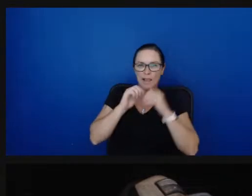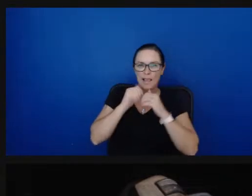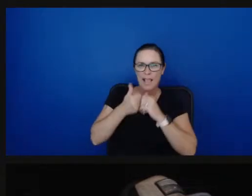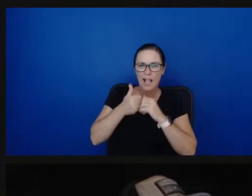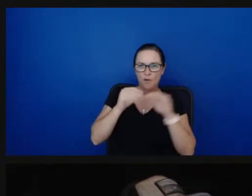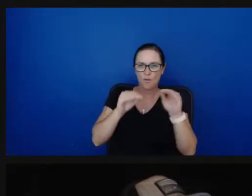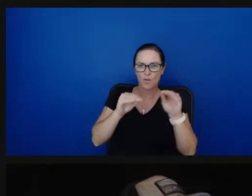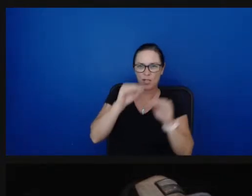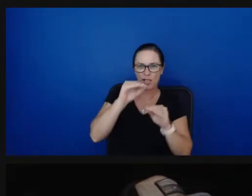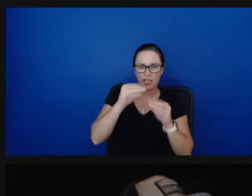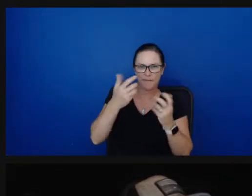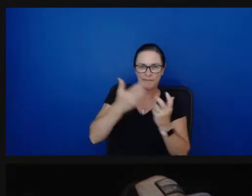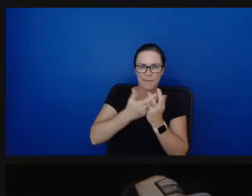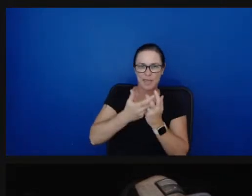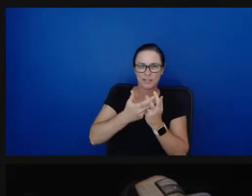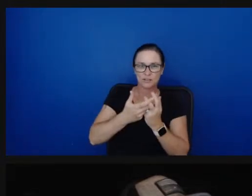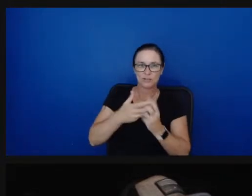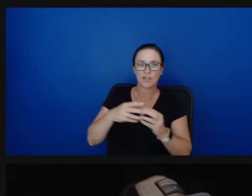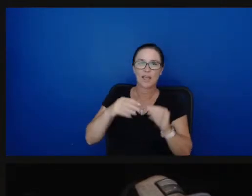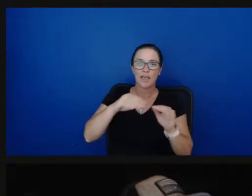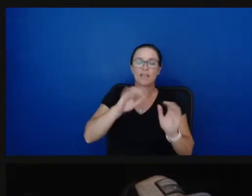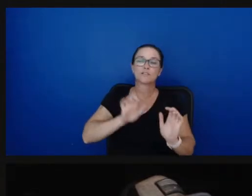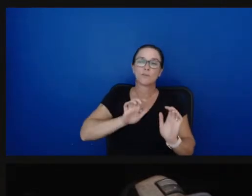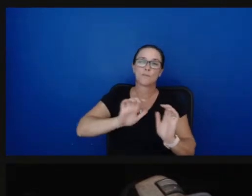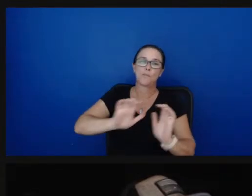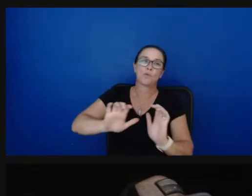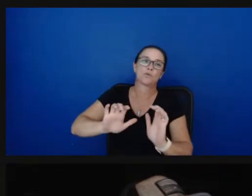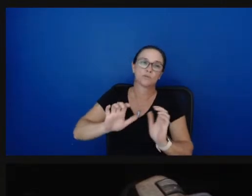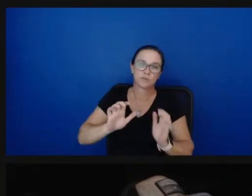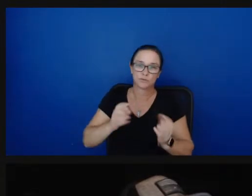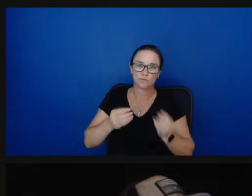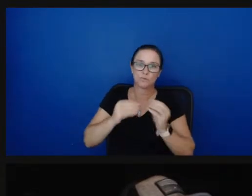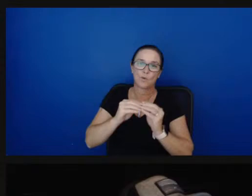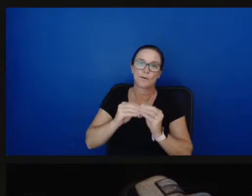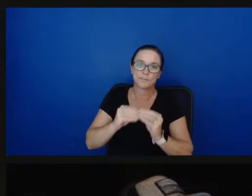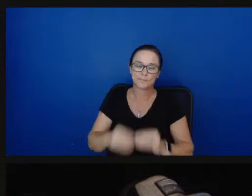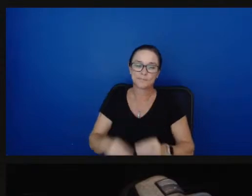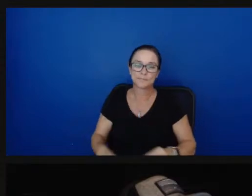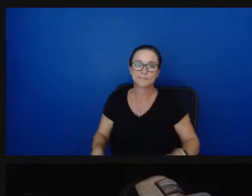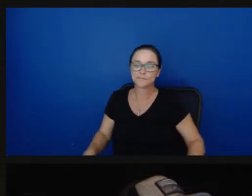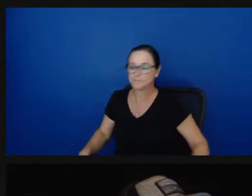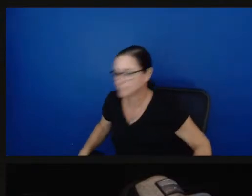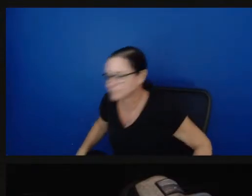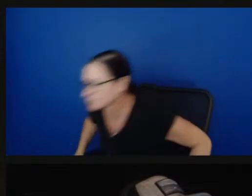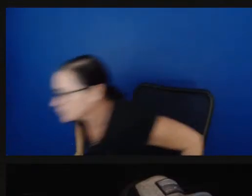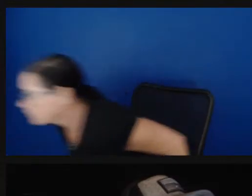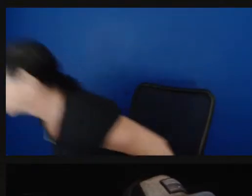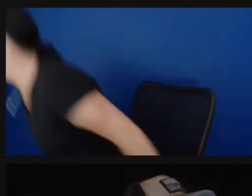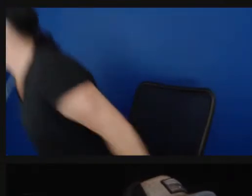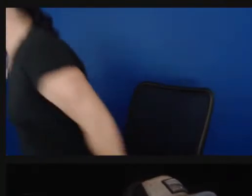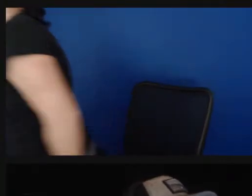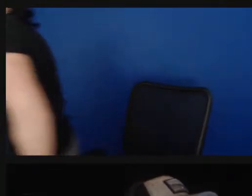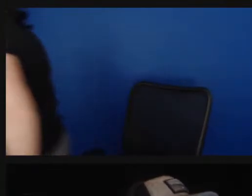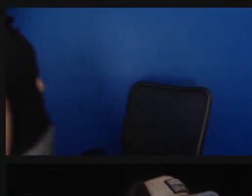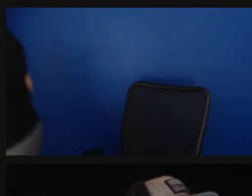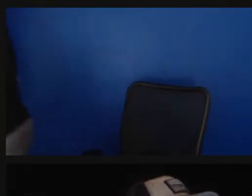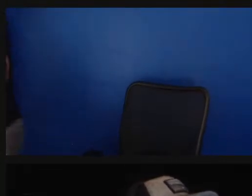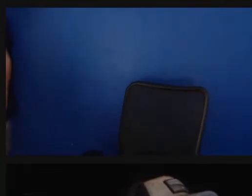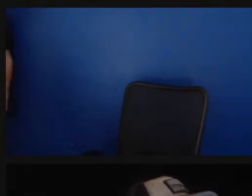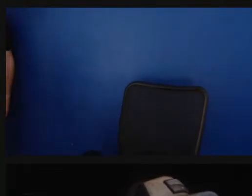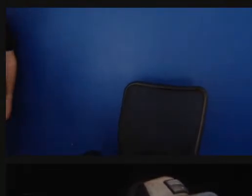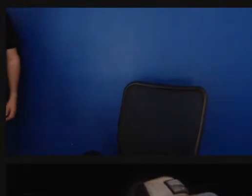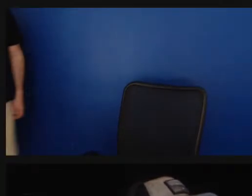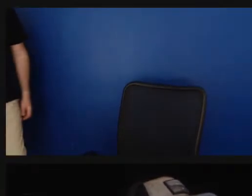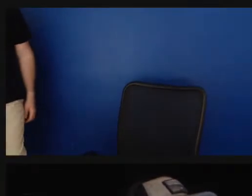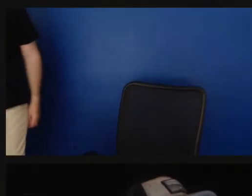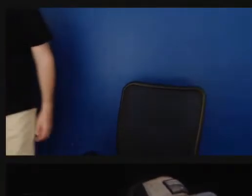way to do that is by pushing it further out over here some more. I'm simplifying a lot. Yeah. But I'm trying to make it